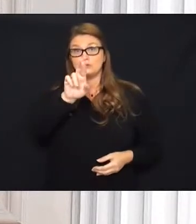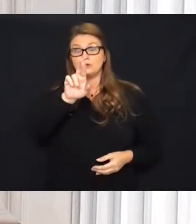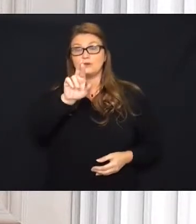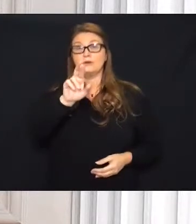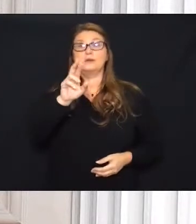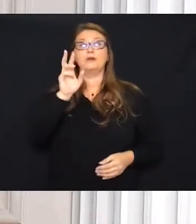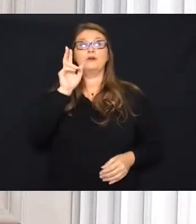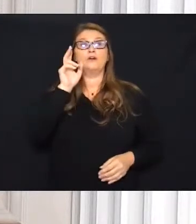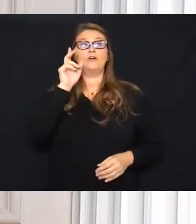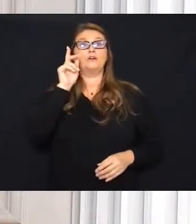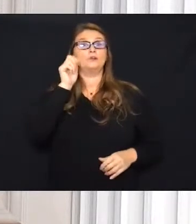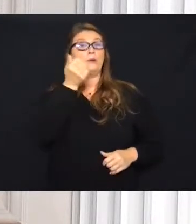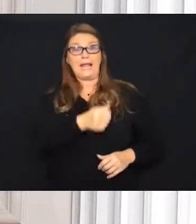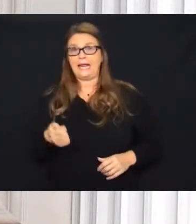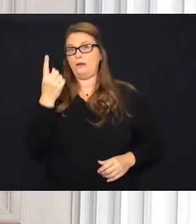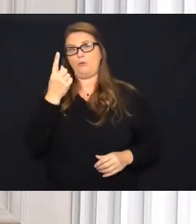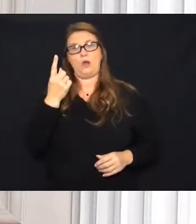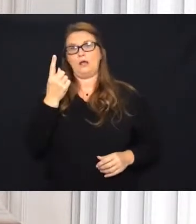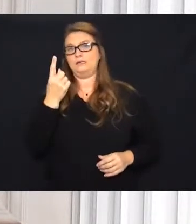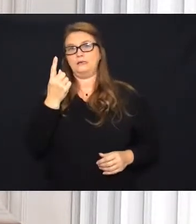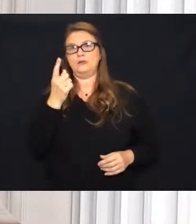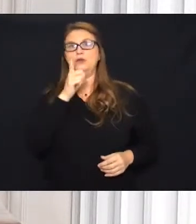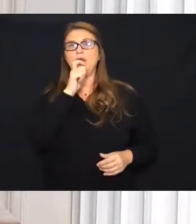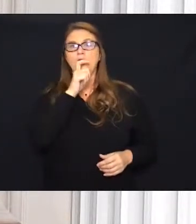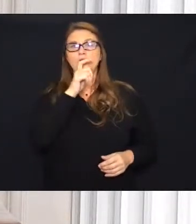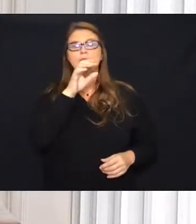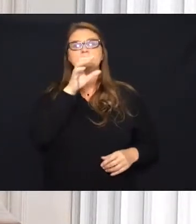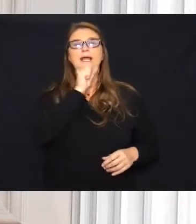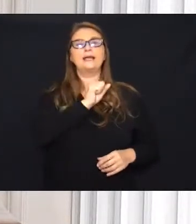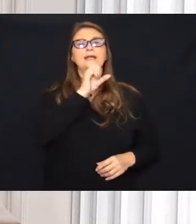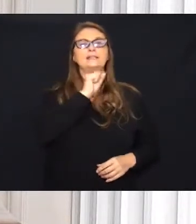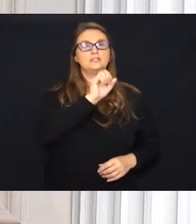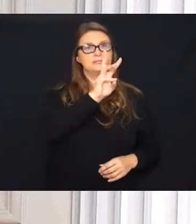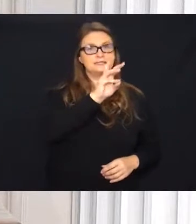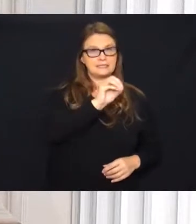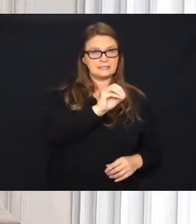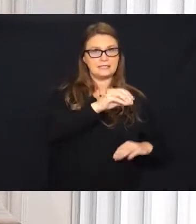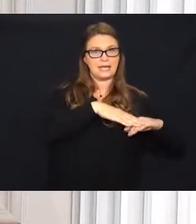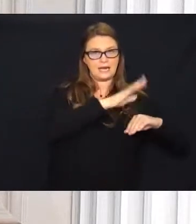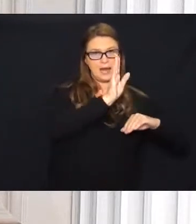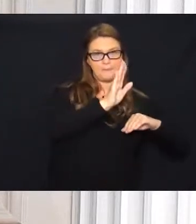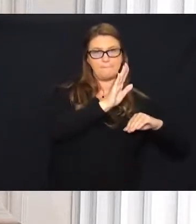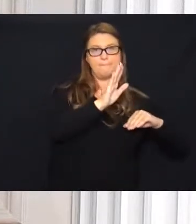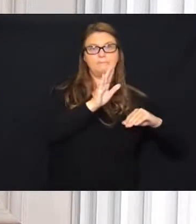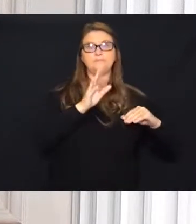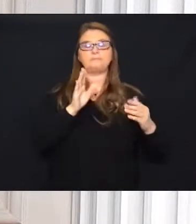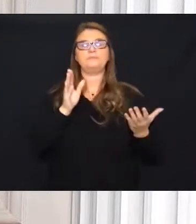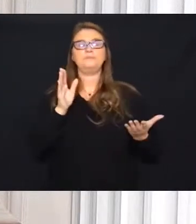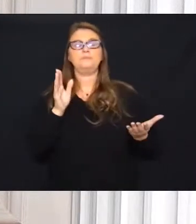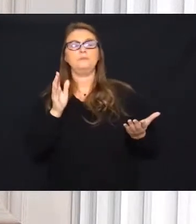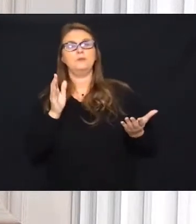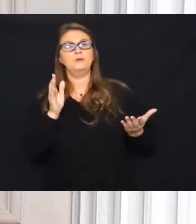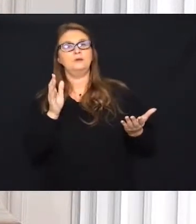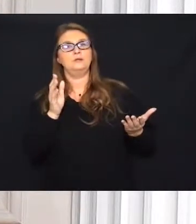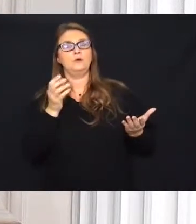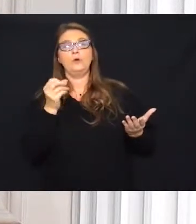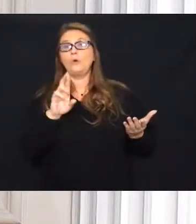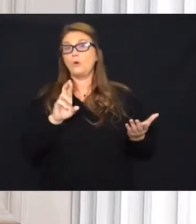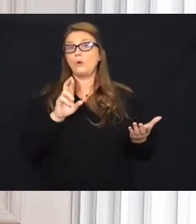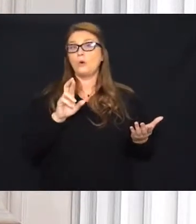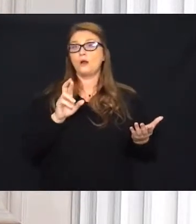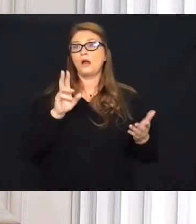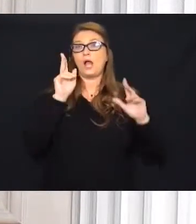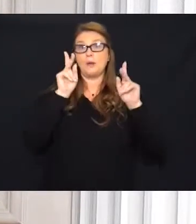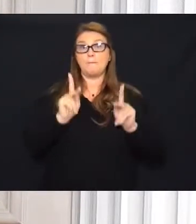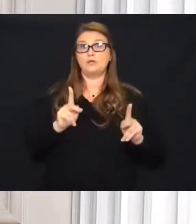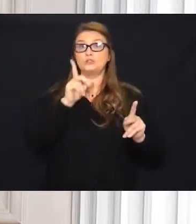to any Israeli who is 60 years old or over, any Israeli who is a